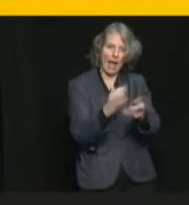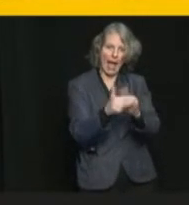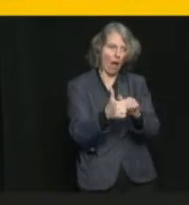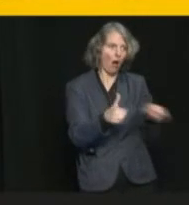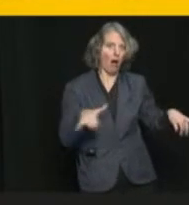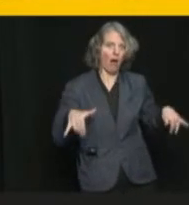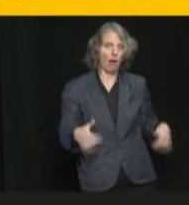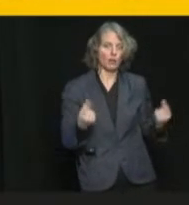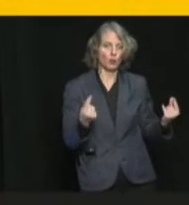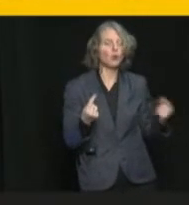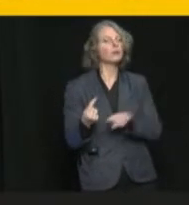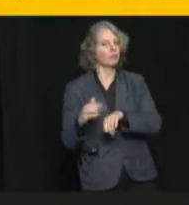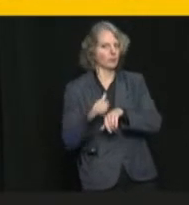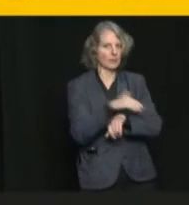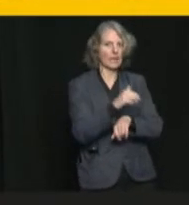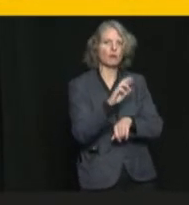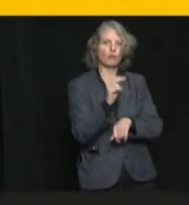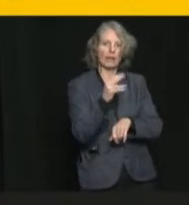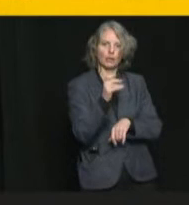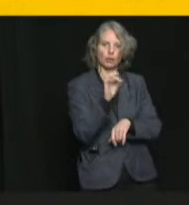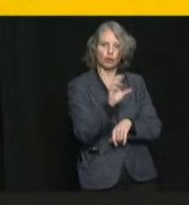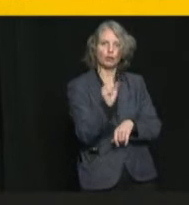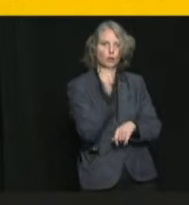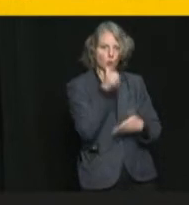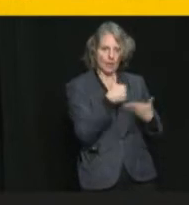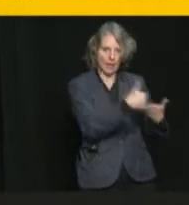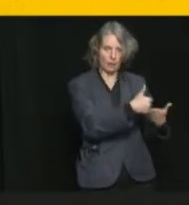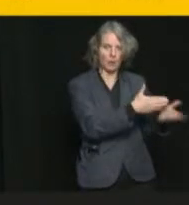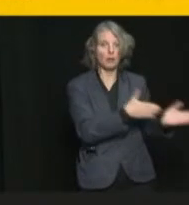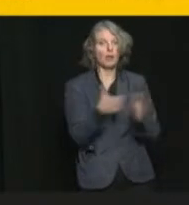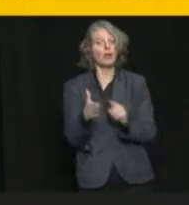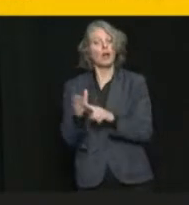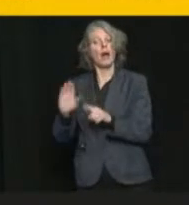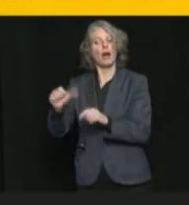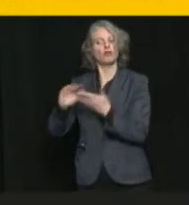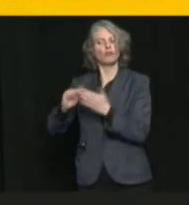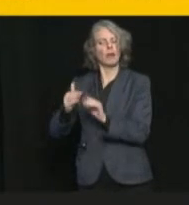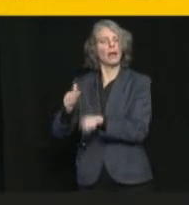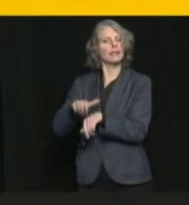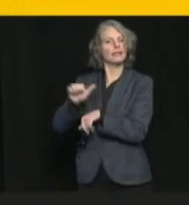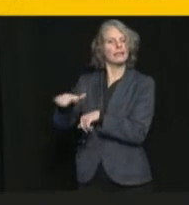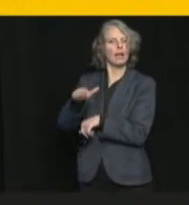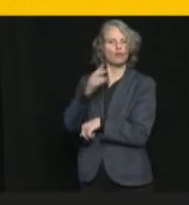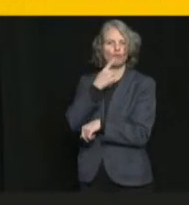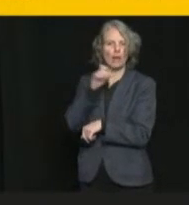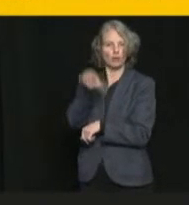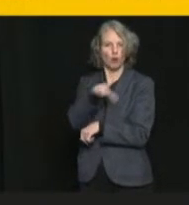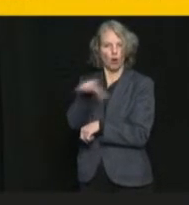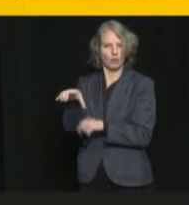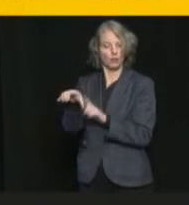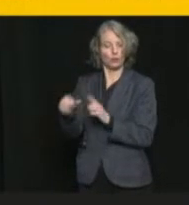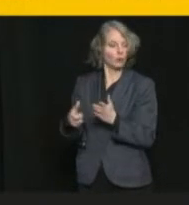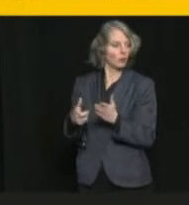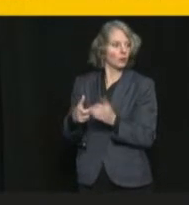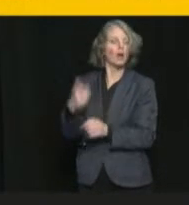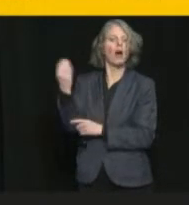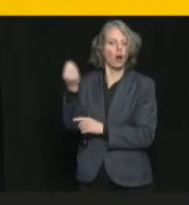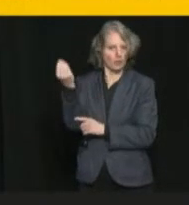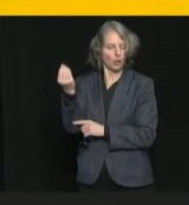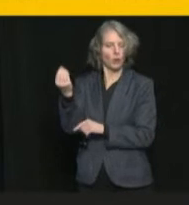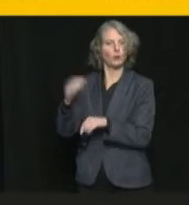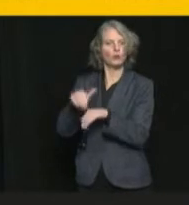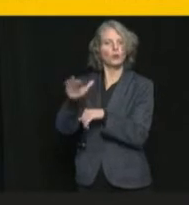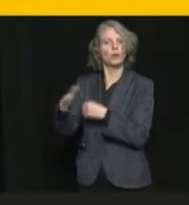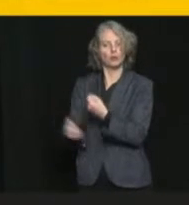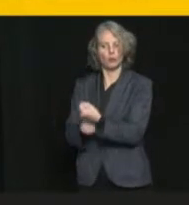we approved an extension for the Canadian Red Cross until March 31st to continue supporting isolation and recovery centres